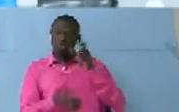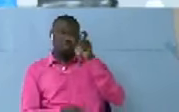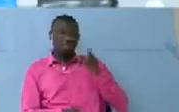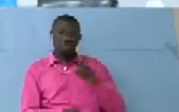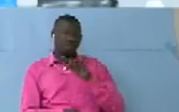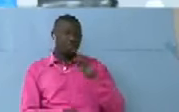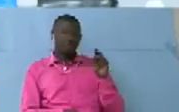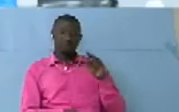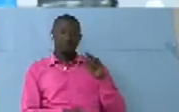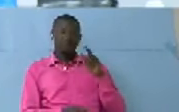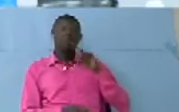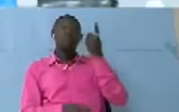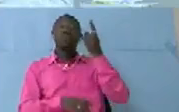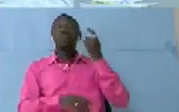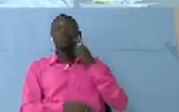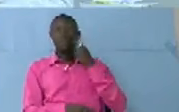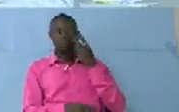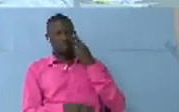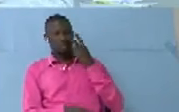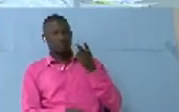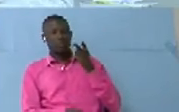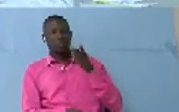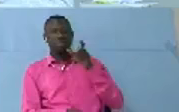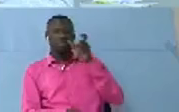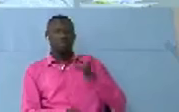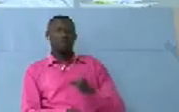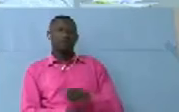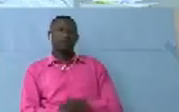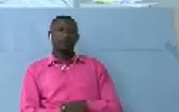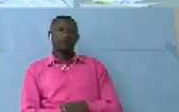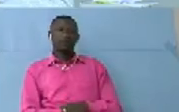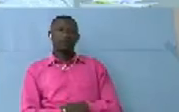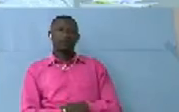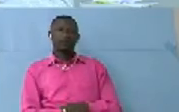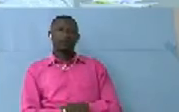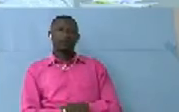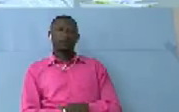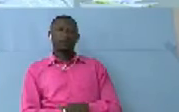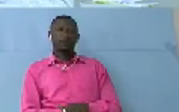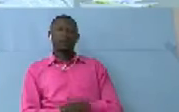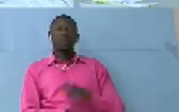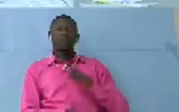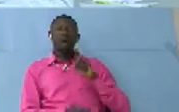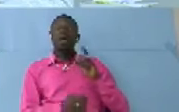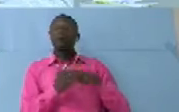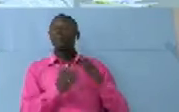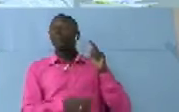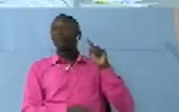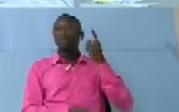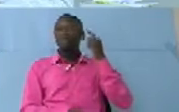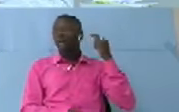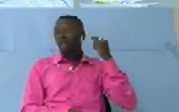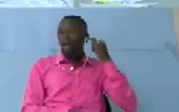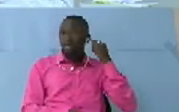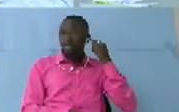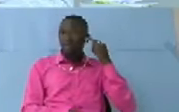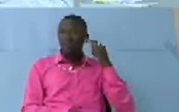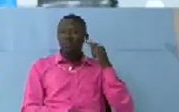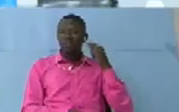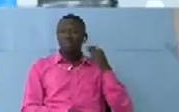the first day seeing him. So nanogoi mwakafoko altante urala. I heard Nogoi protesting